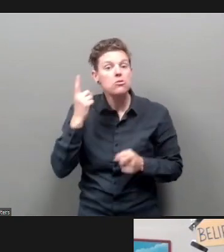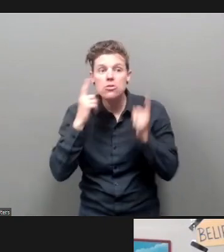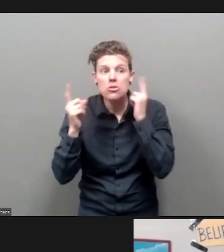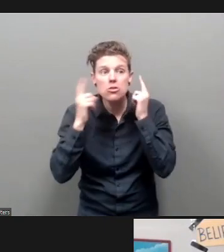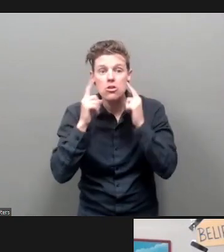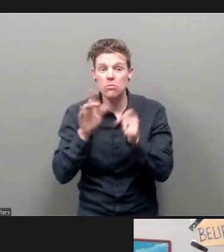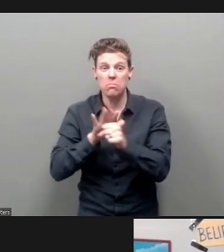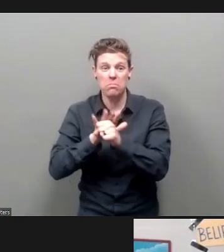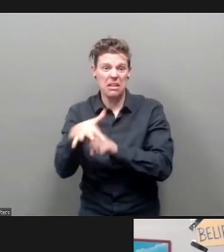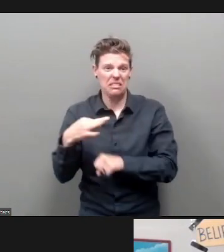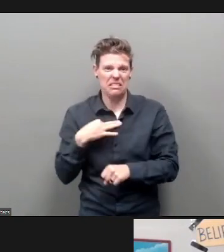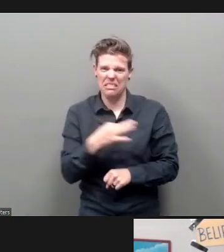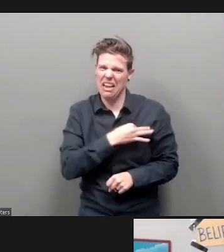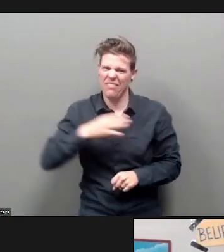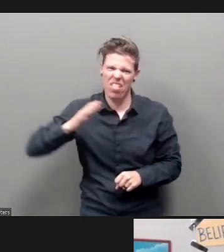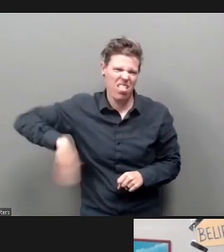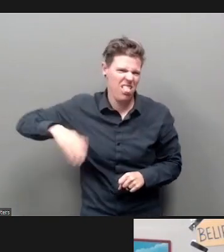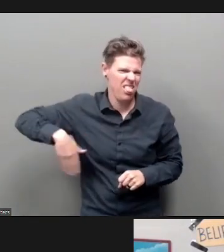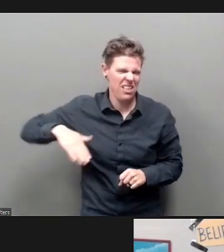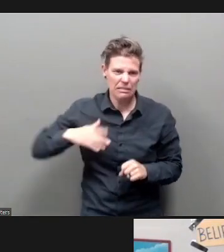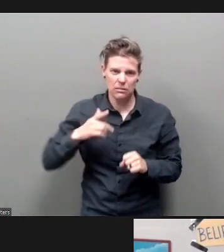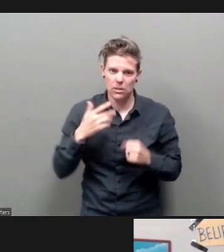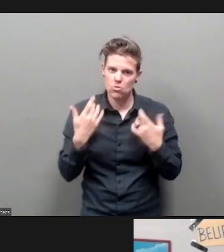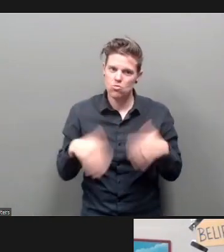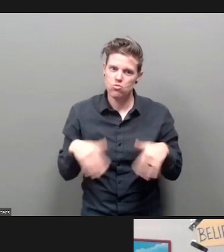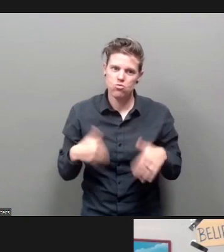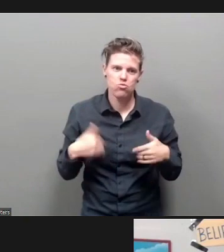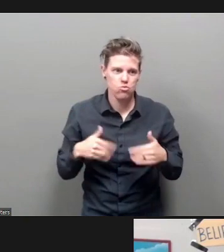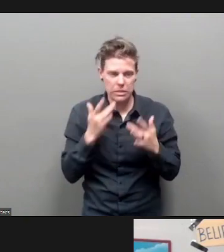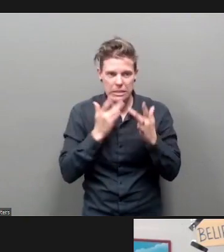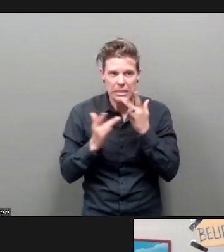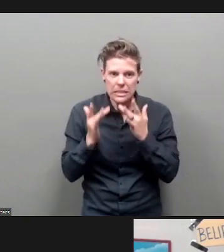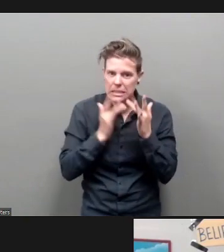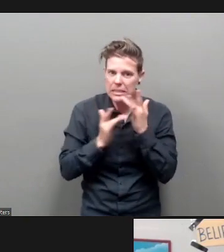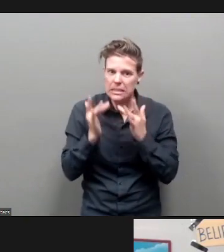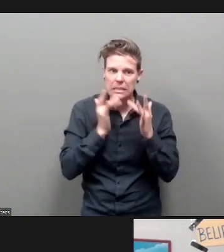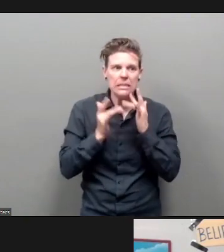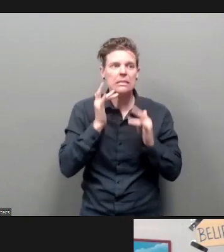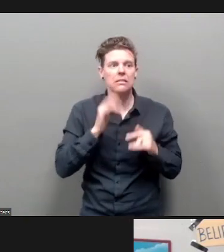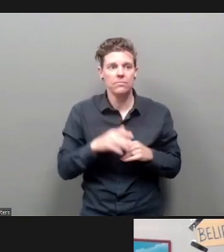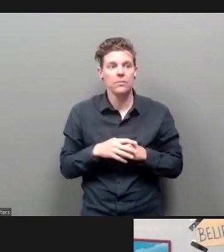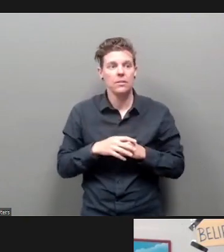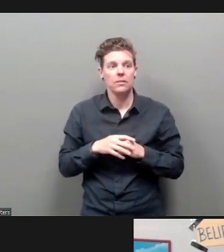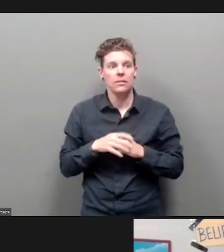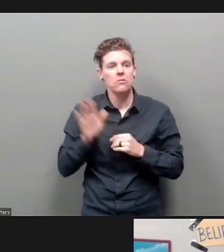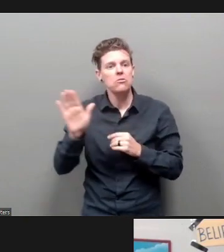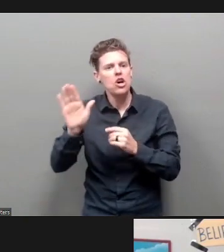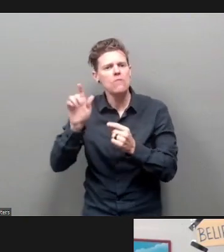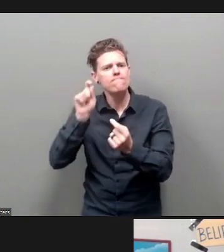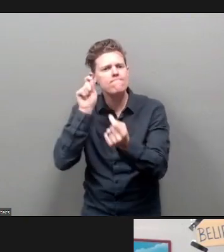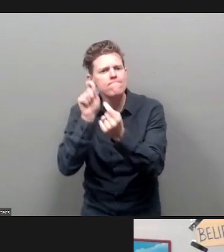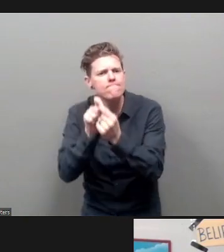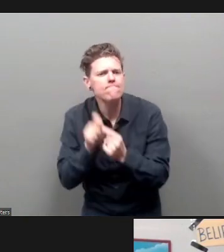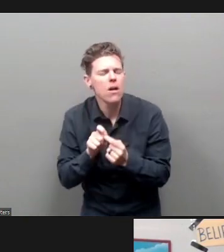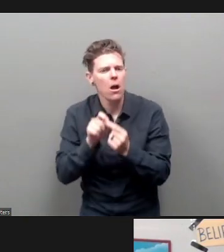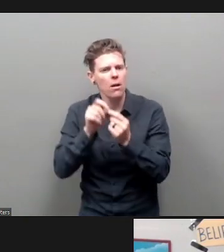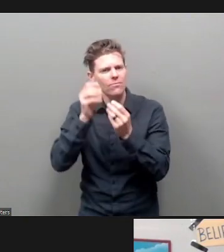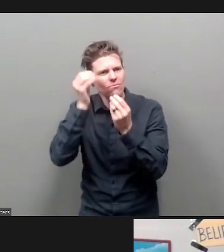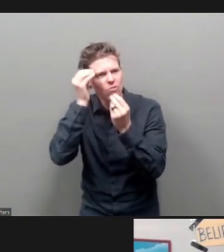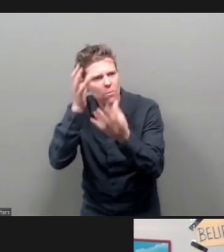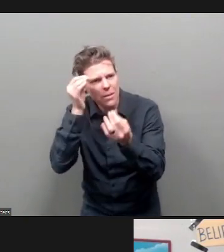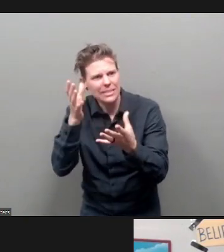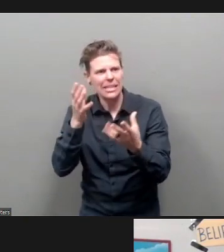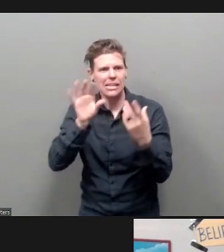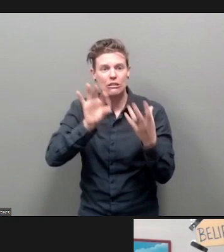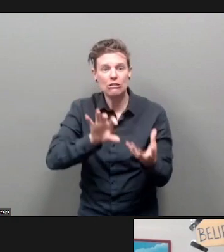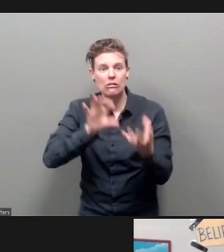of staffing crisis was or the surveys. So it's probably even worse than that, than 57%. At the same time,